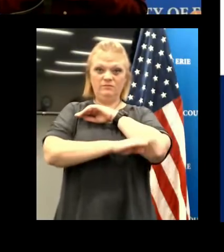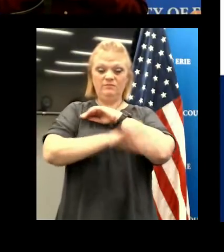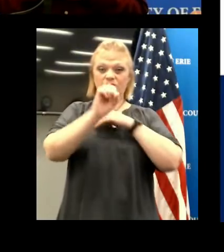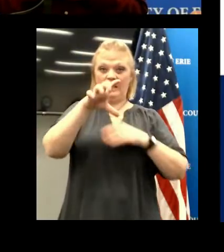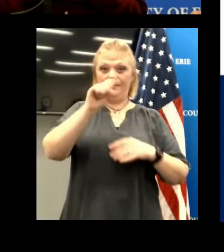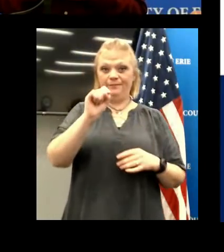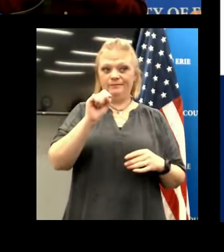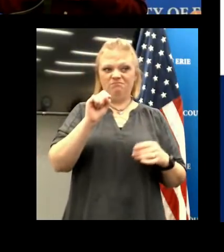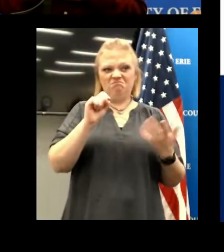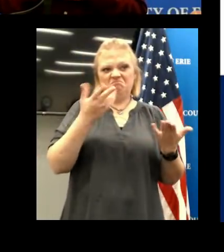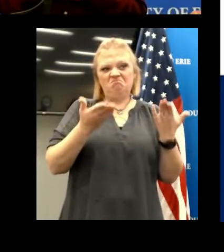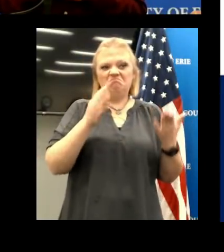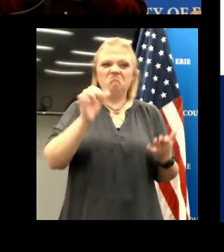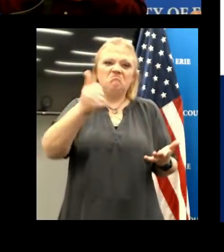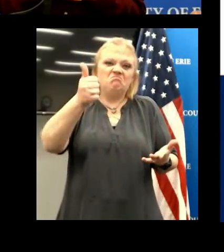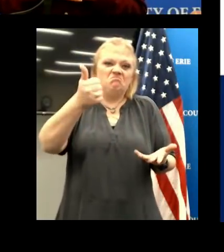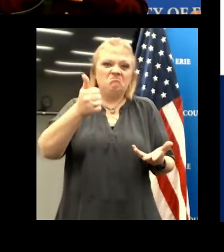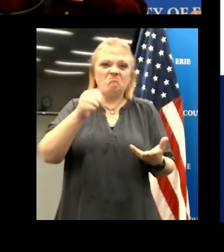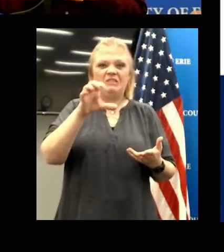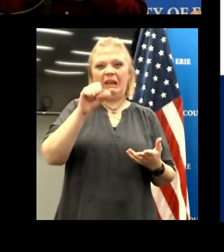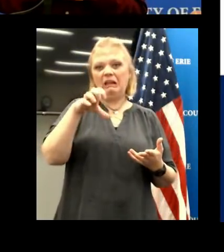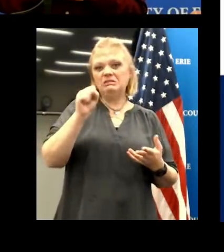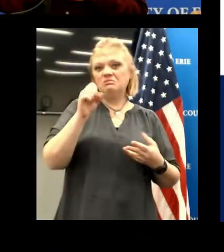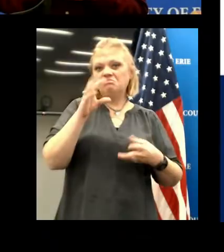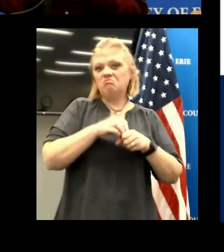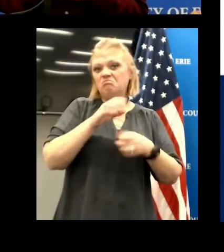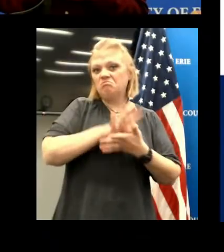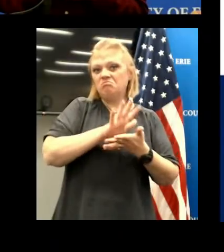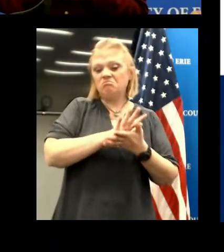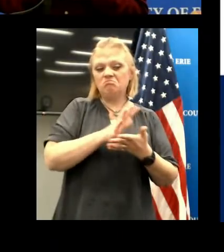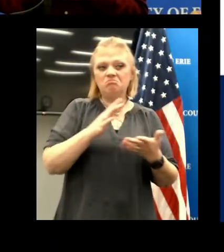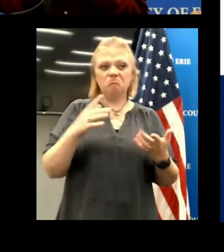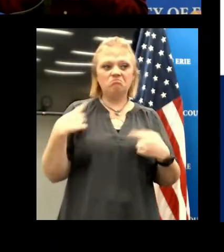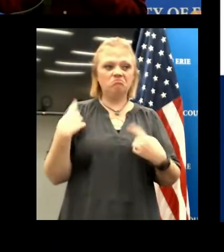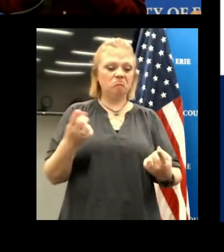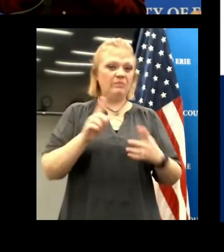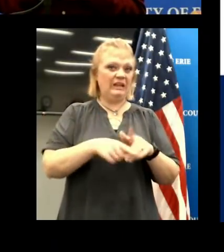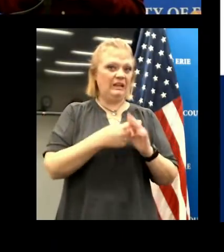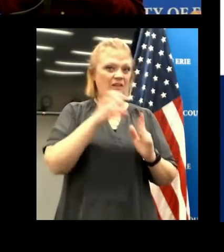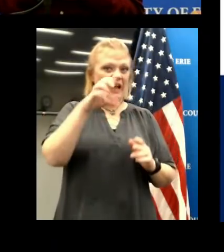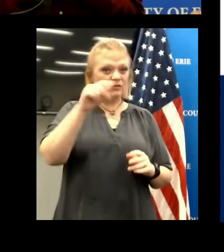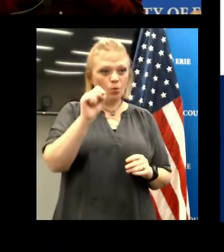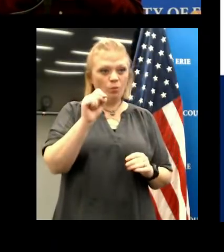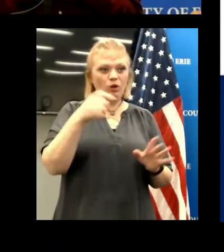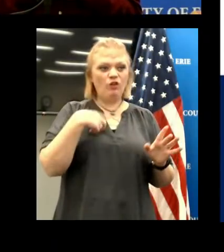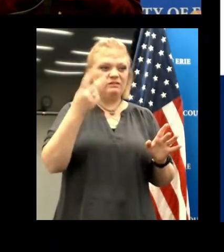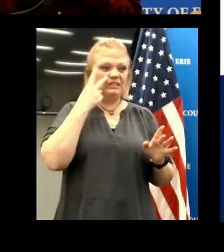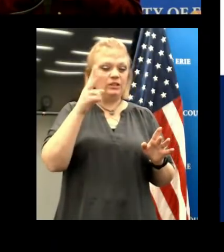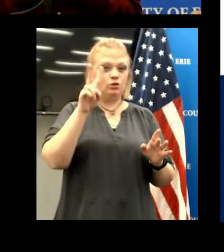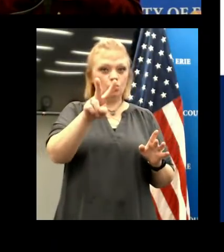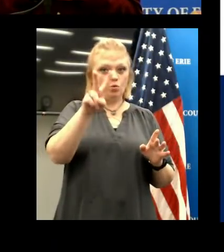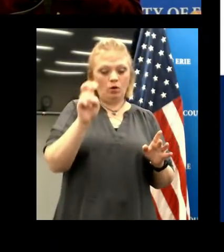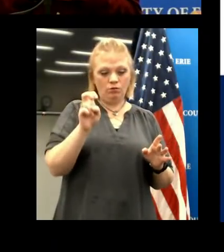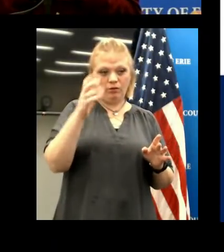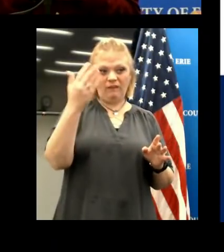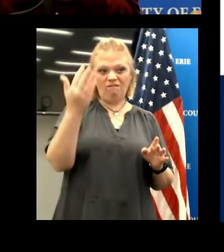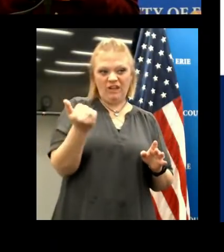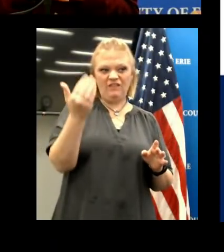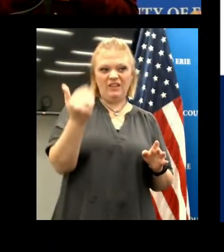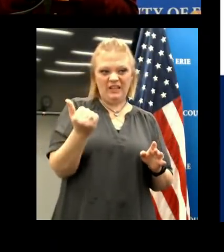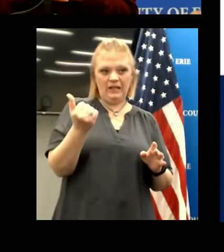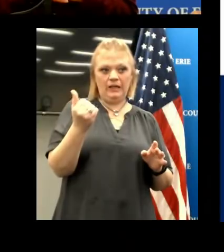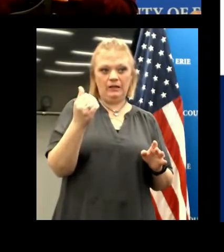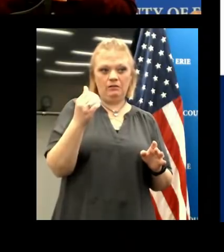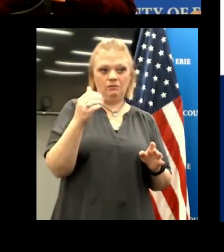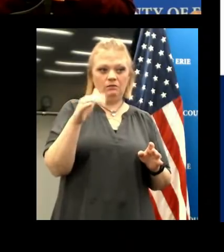saw about 10 cases in schools, and since the beginning of October we've seen 215 cases in